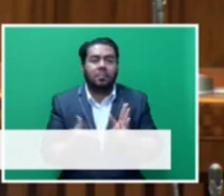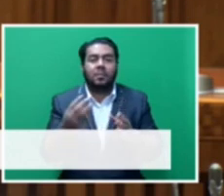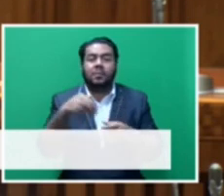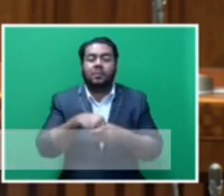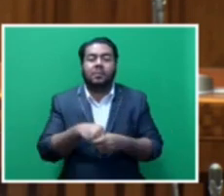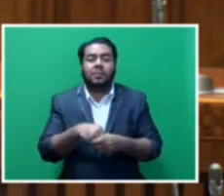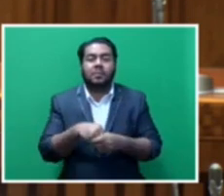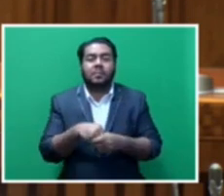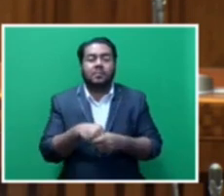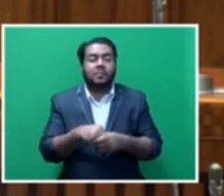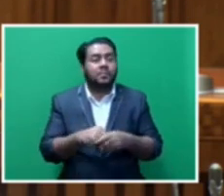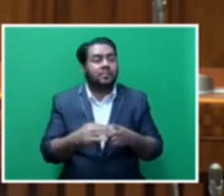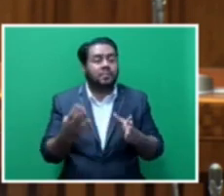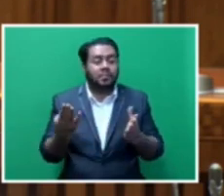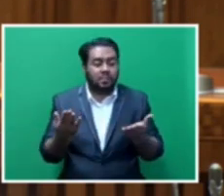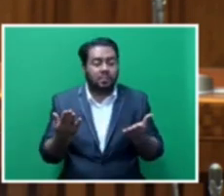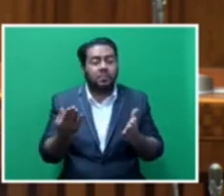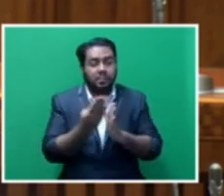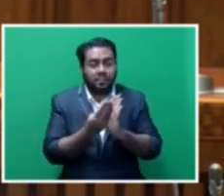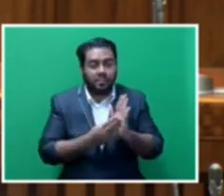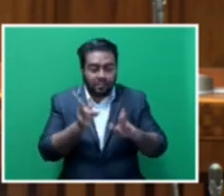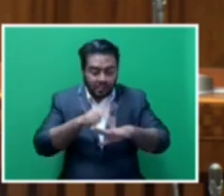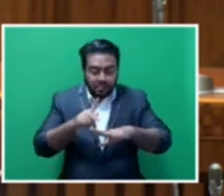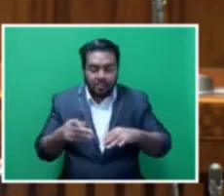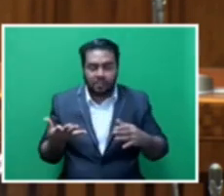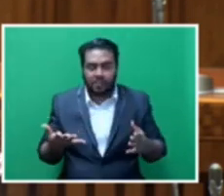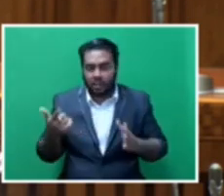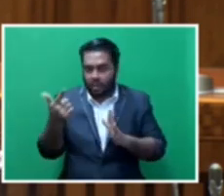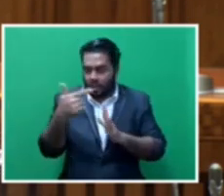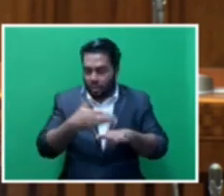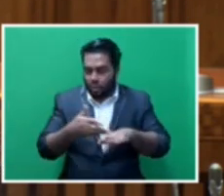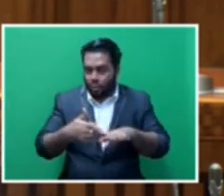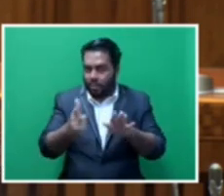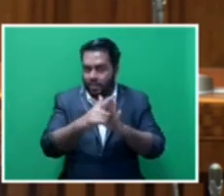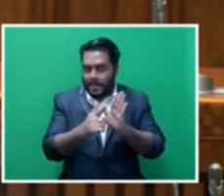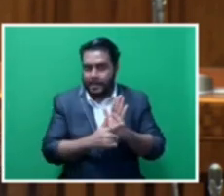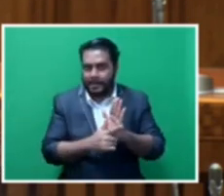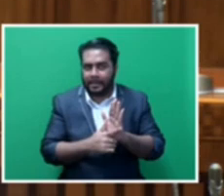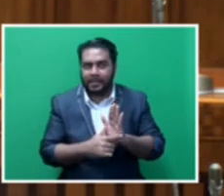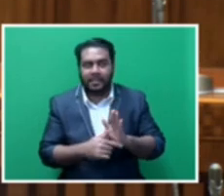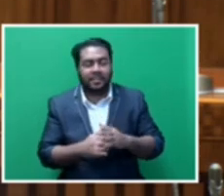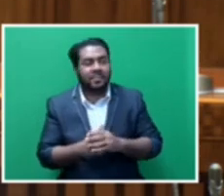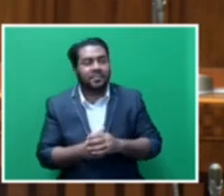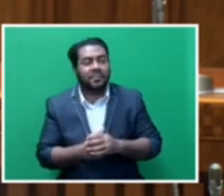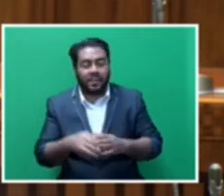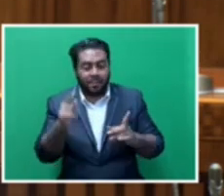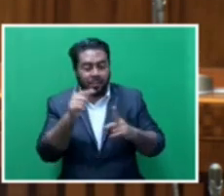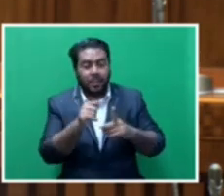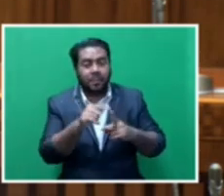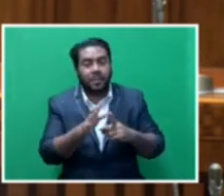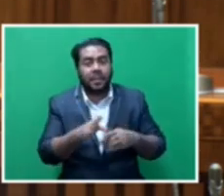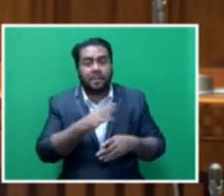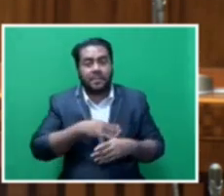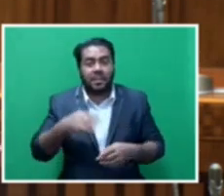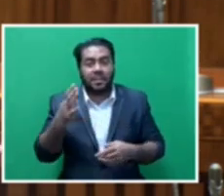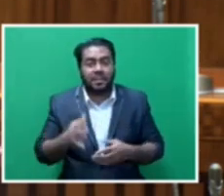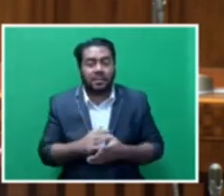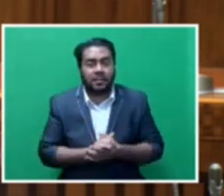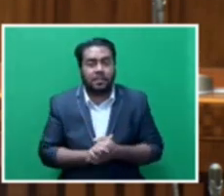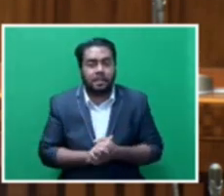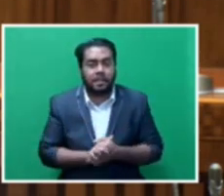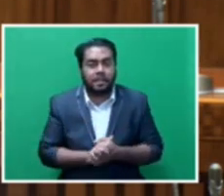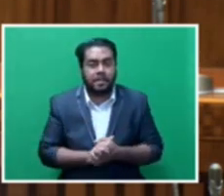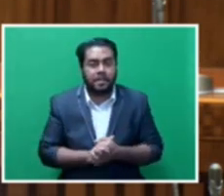commencement. If passed by Parliament, the new legislation will come into force on a date or dates to be appointed by the Minister by notice in the